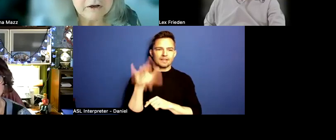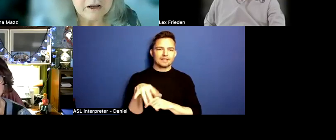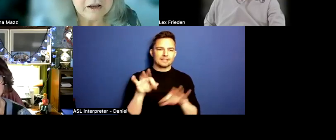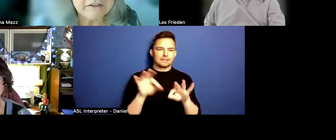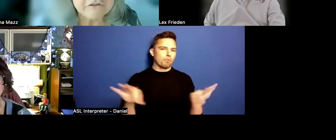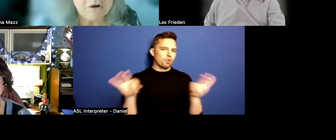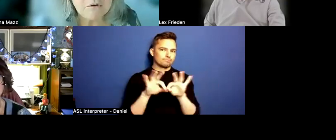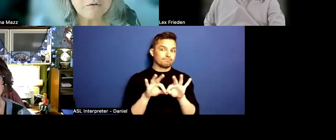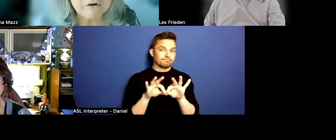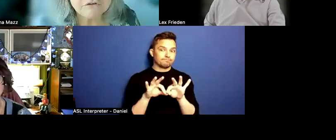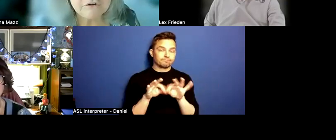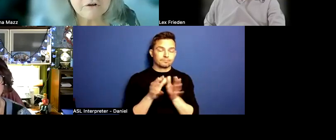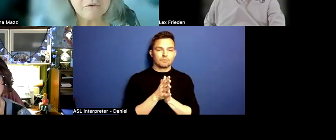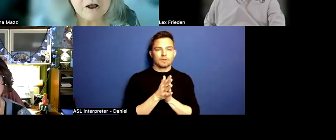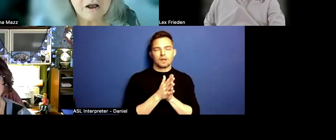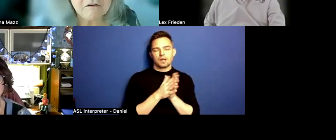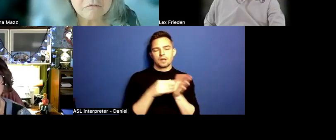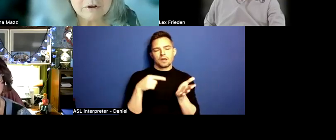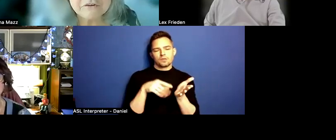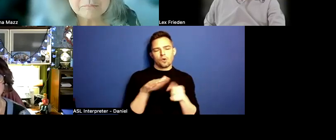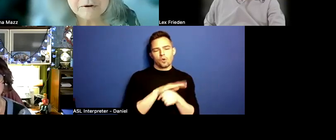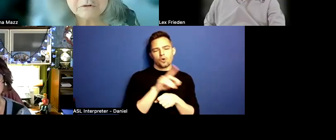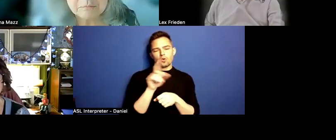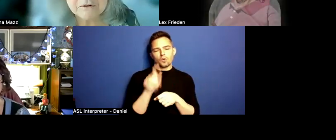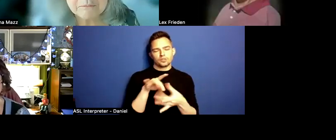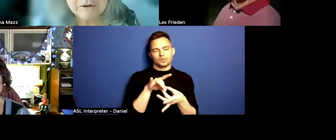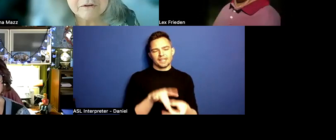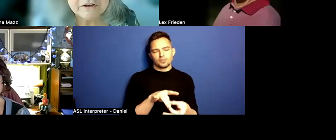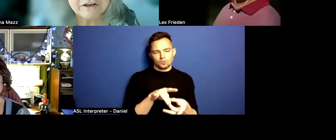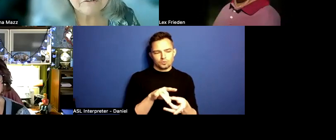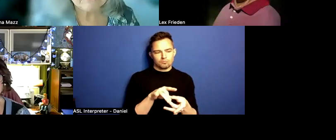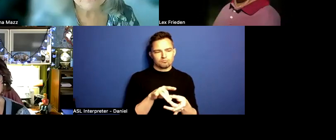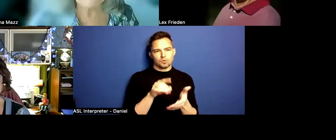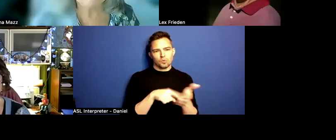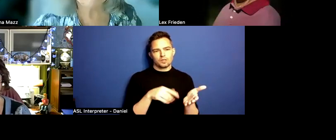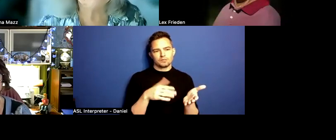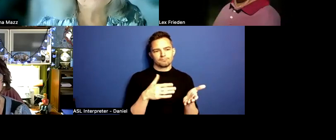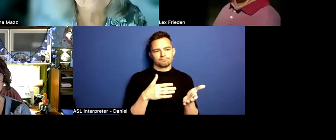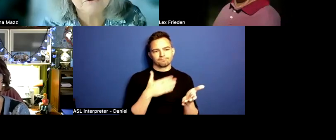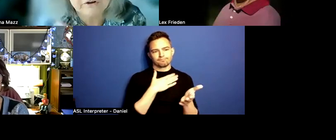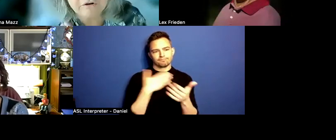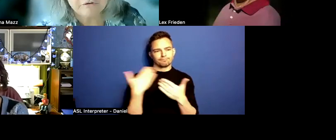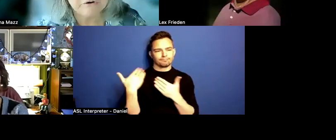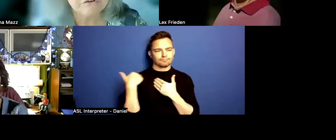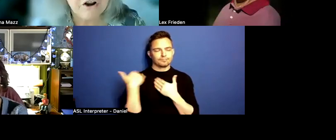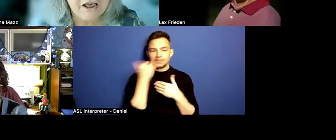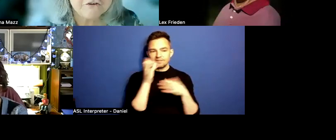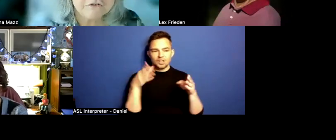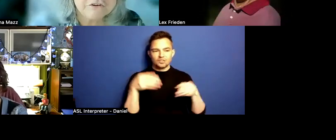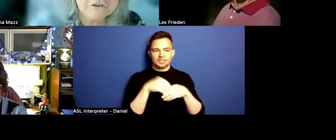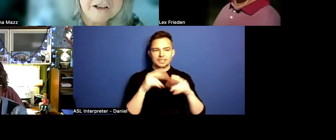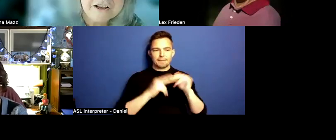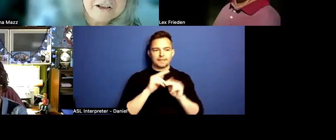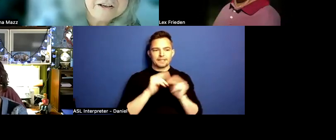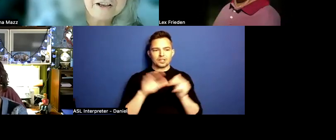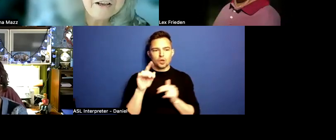important. This whole question, though, of what is my responsibility if it's not addressed in the building code or it's